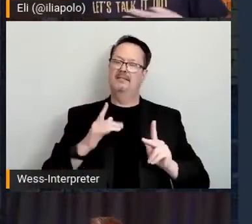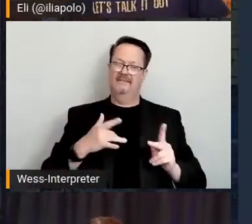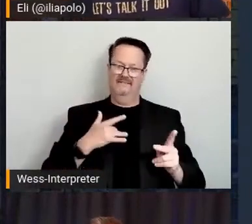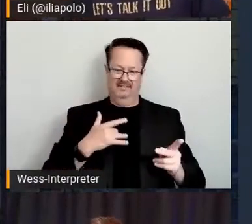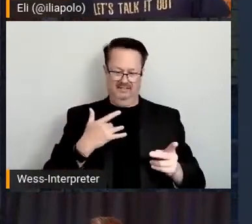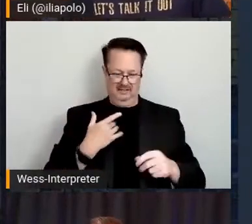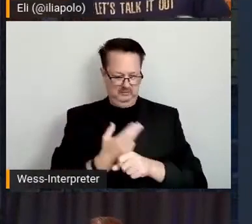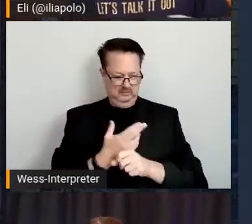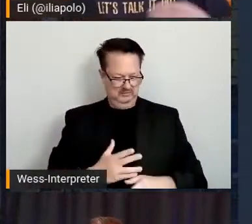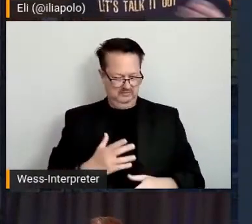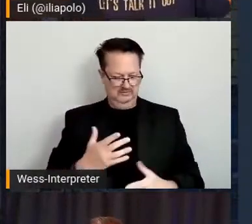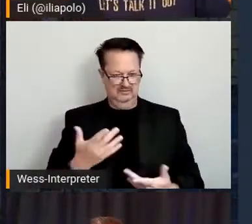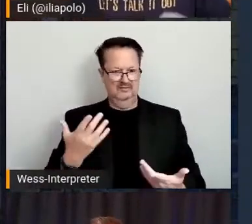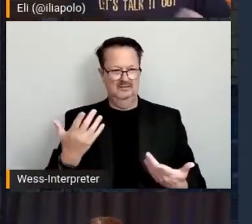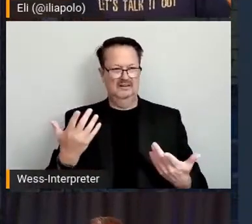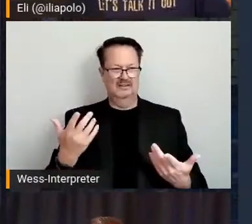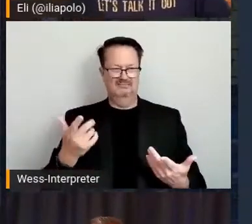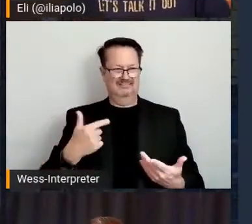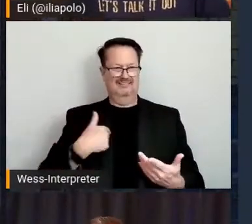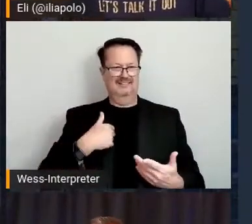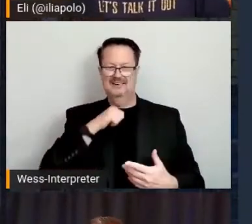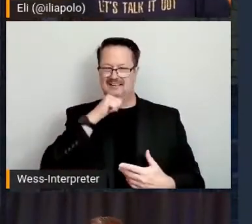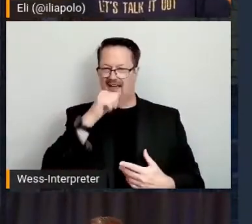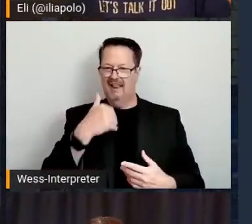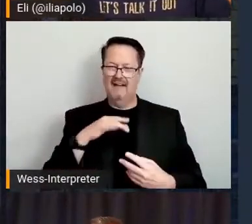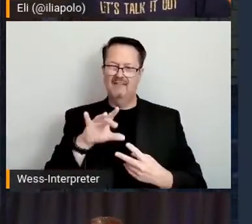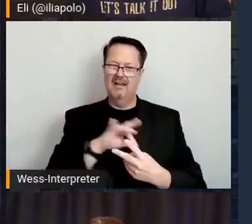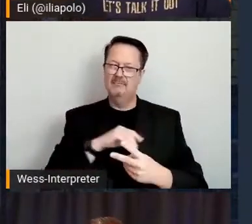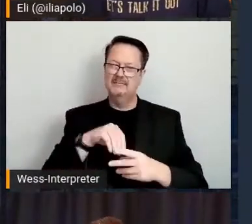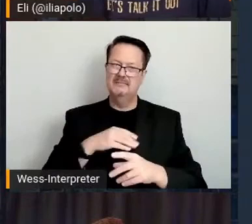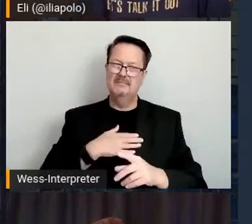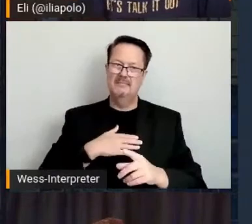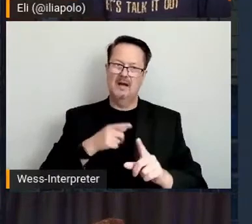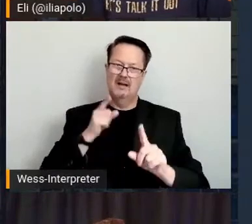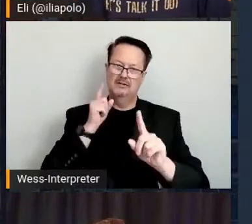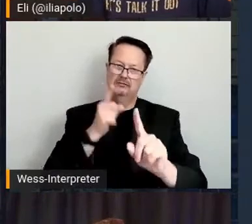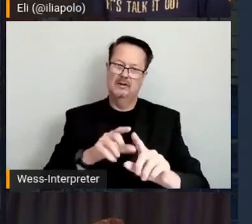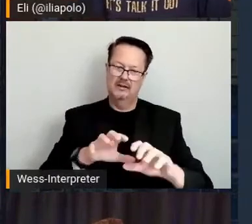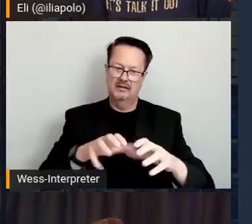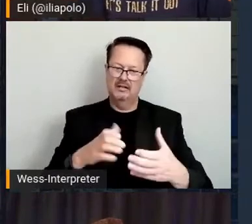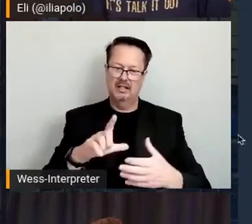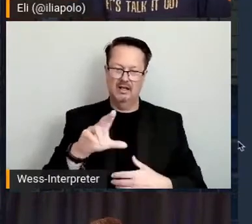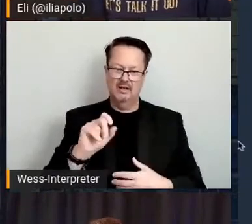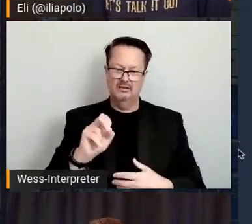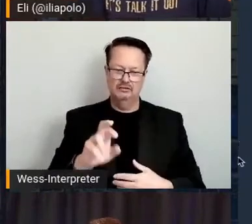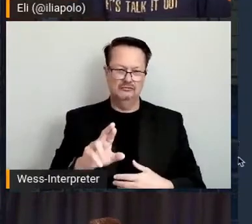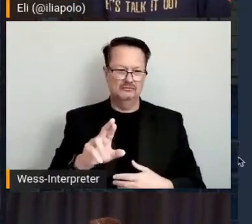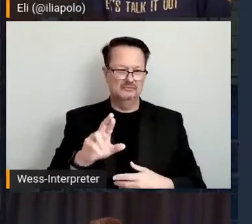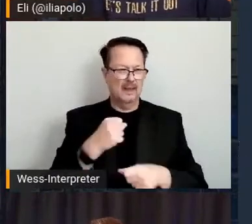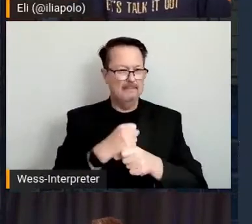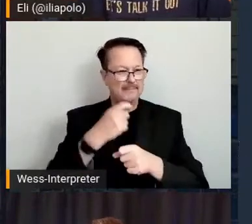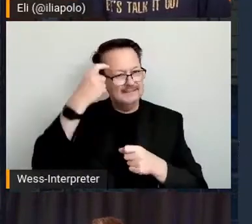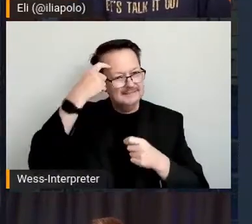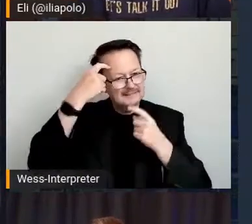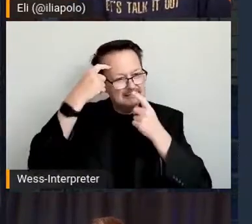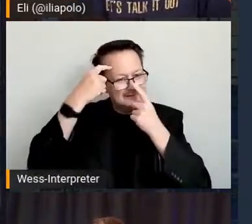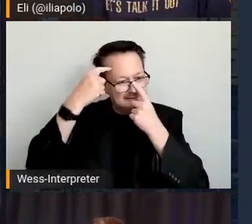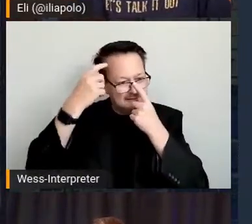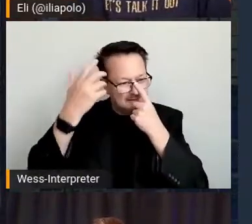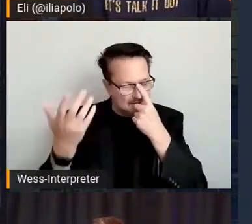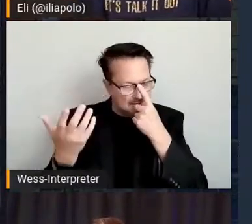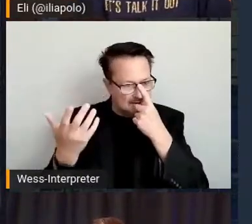they might discover are not available in their target cluster. So does that make sense?